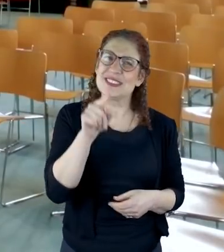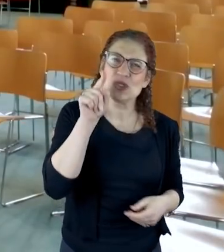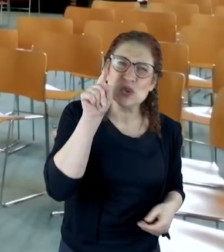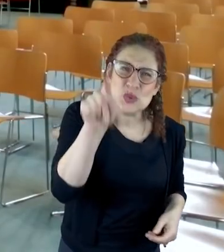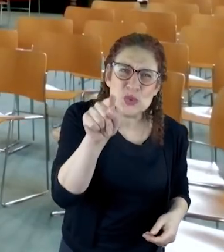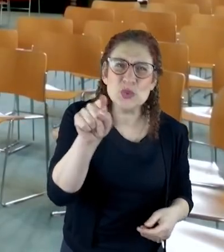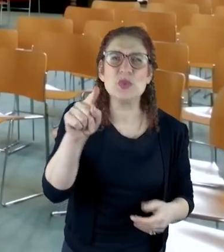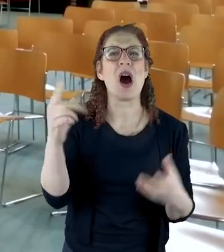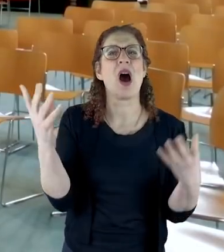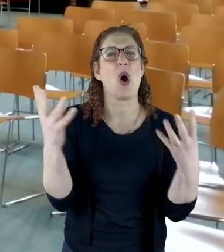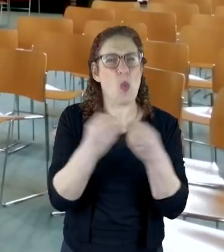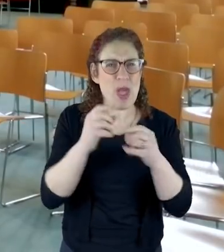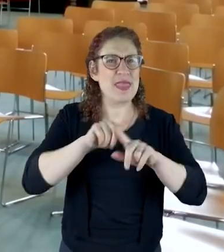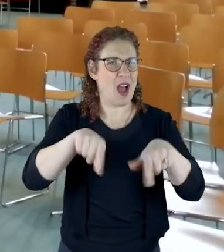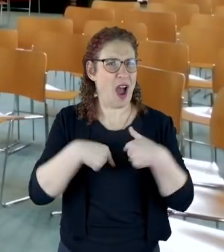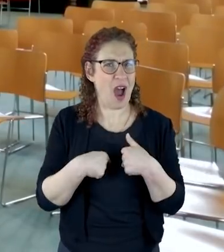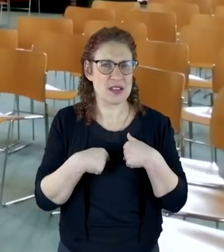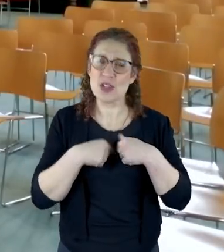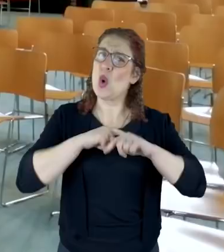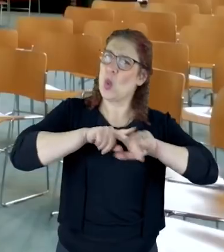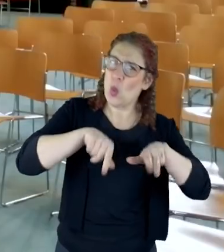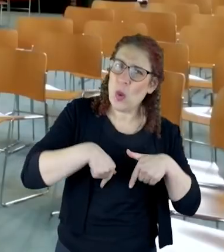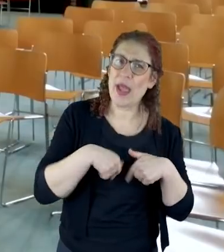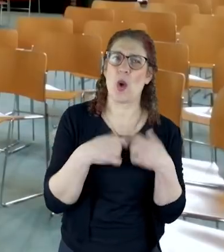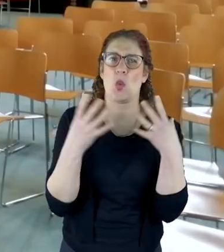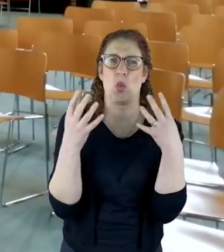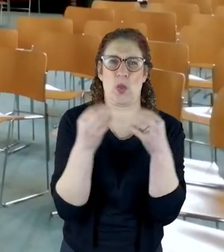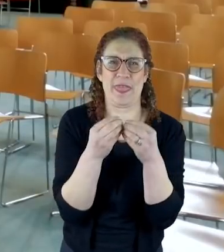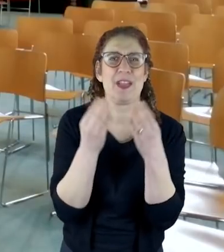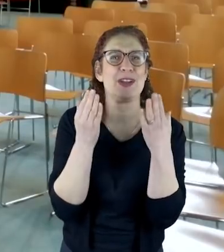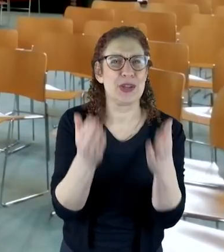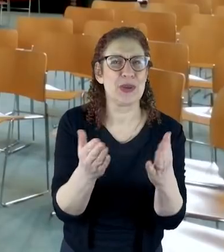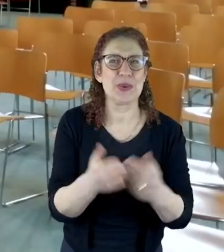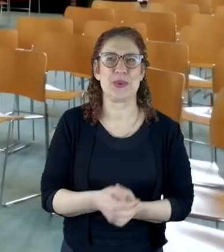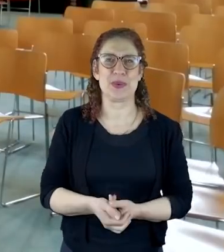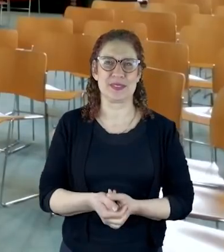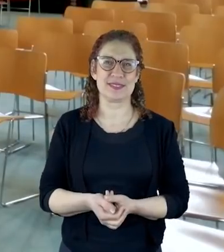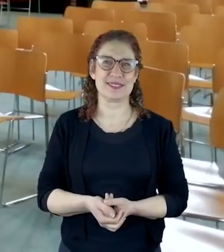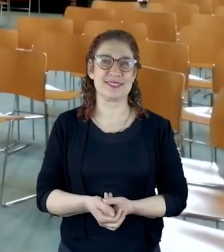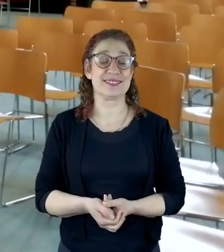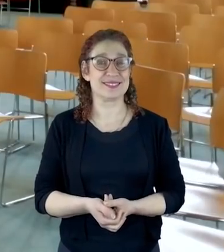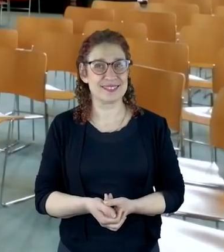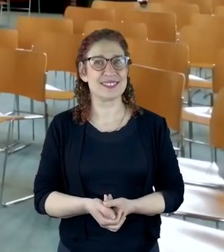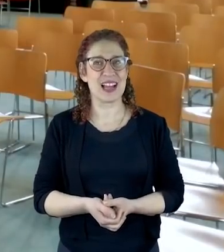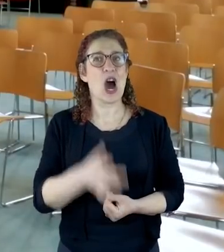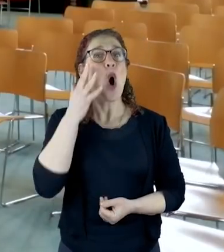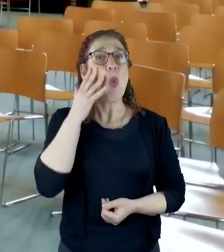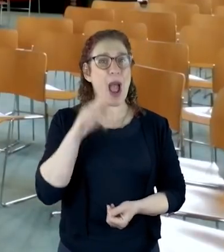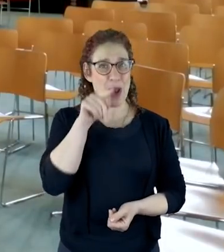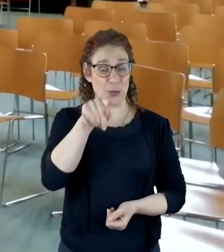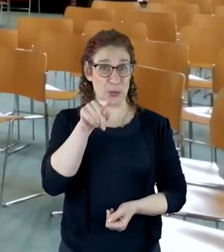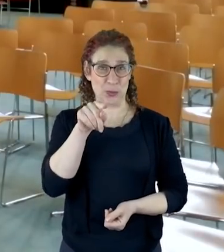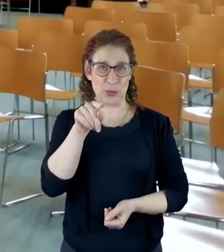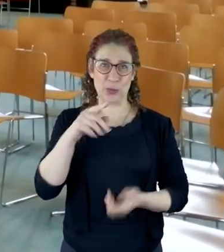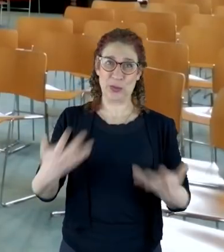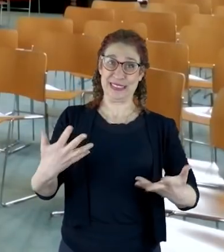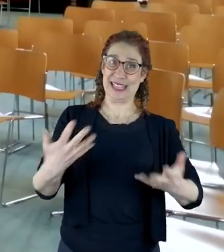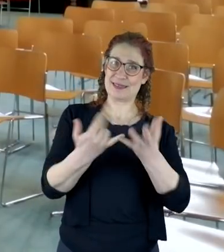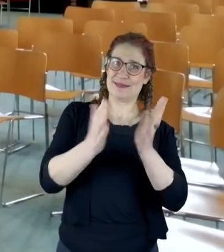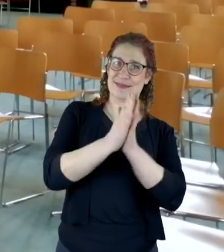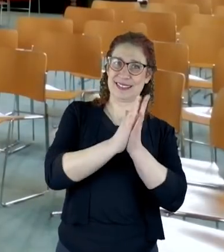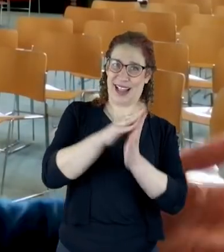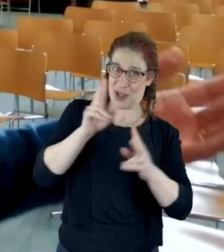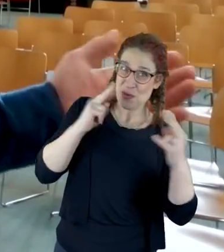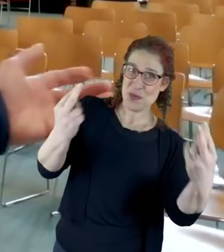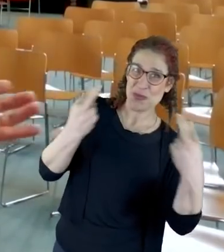you are with us and we are with you. By the time you hear this,